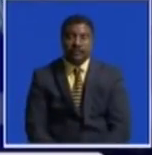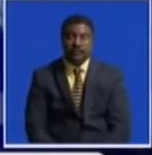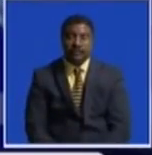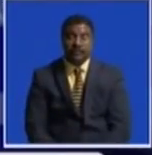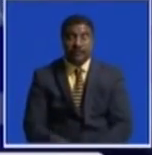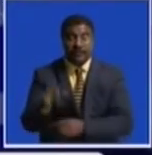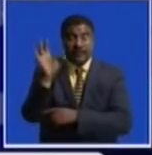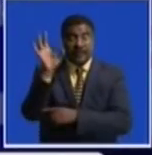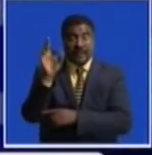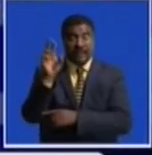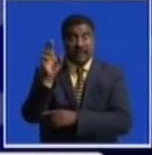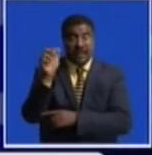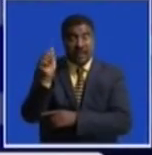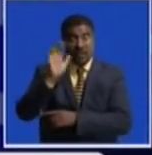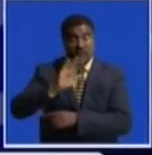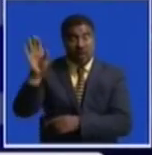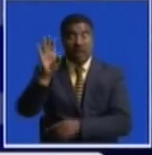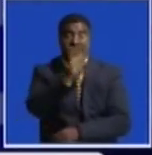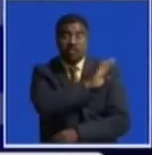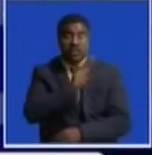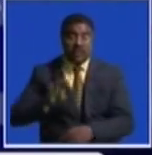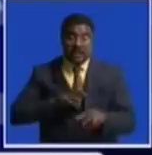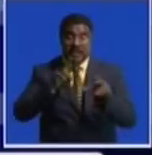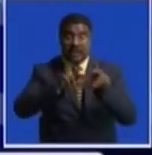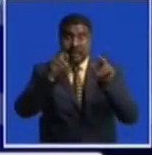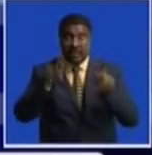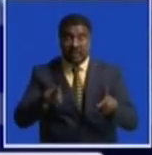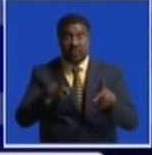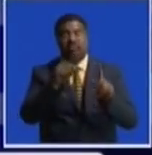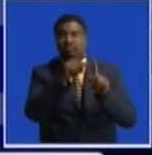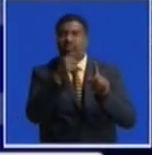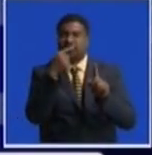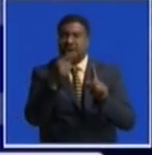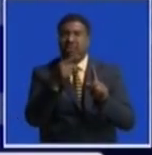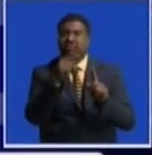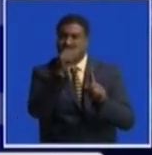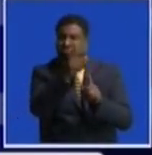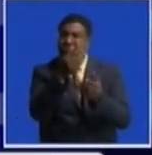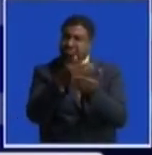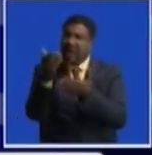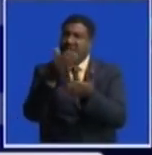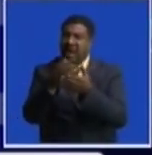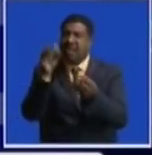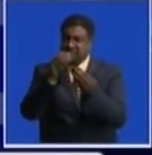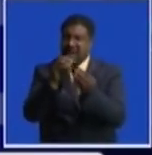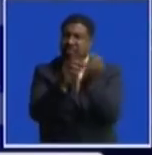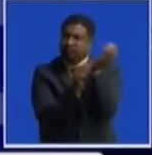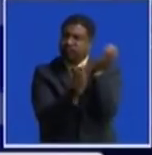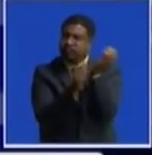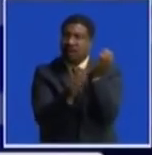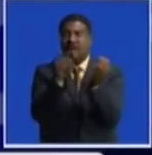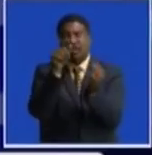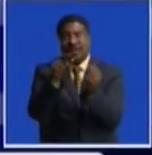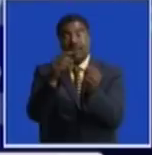Food Reserve Agency Board Chairperson Joe Semachela says the agency has continued to buy maize as it seeks to meet the 500,000